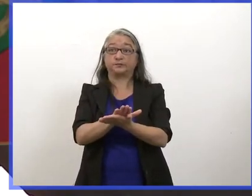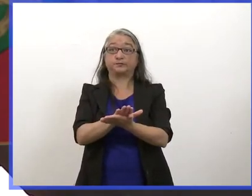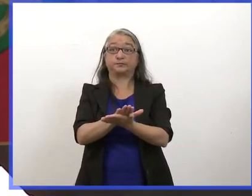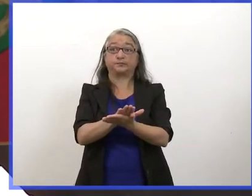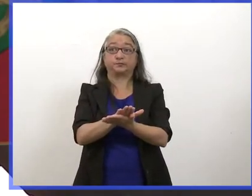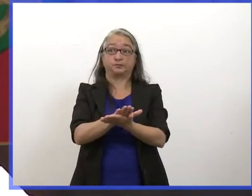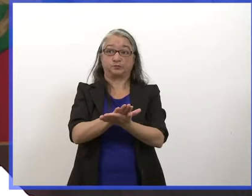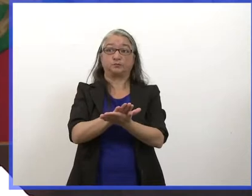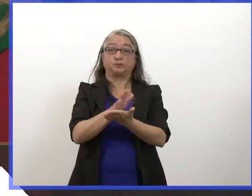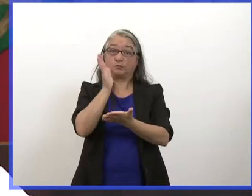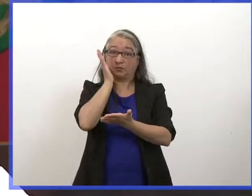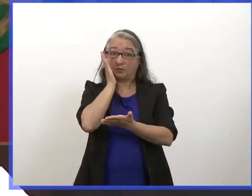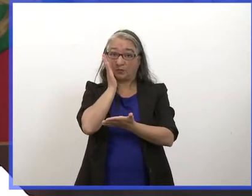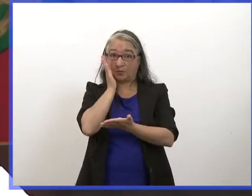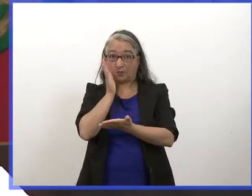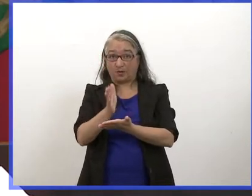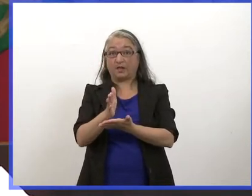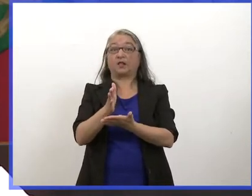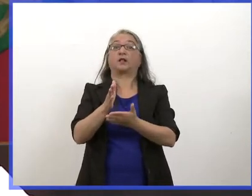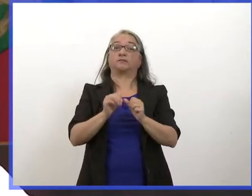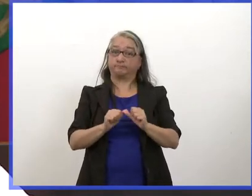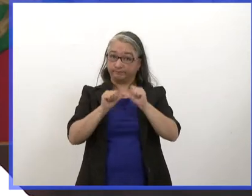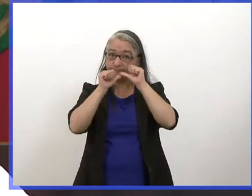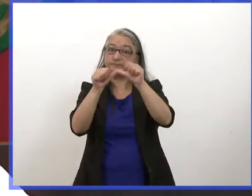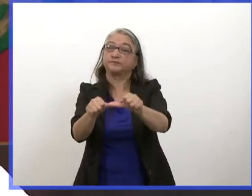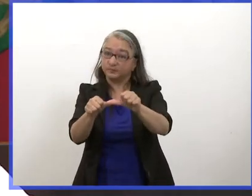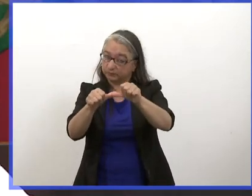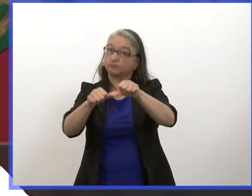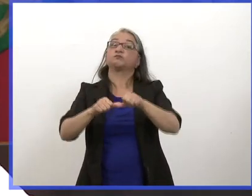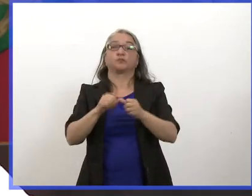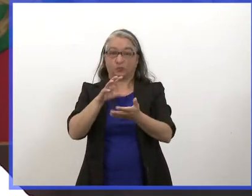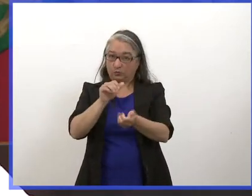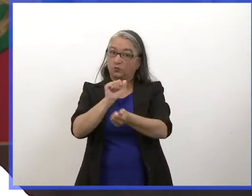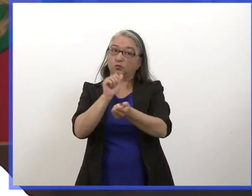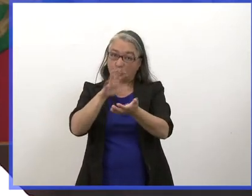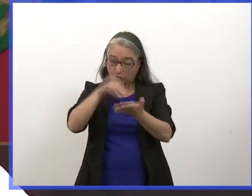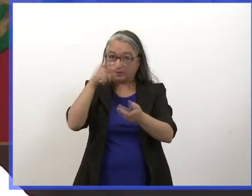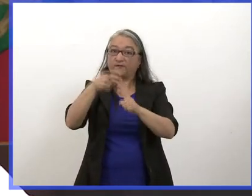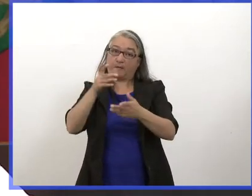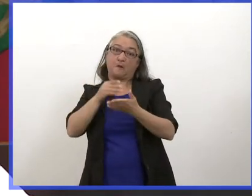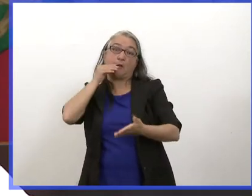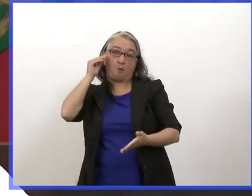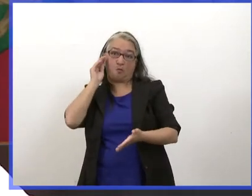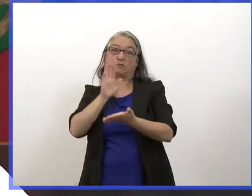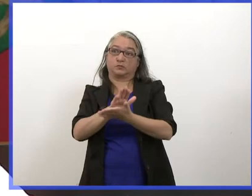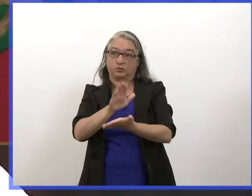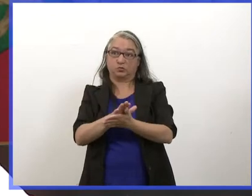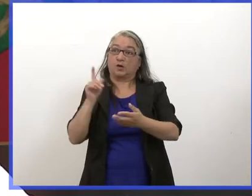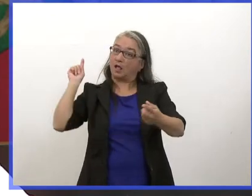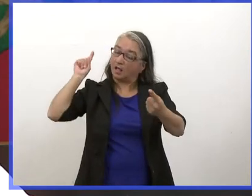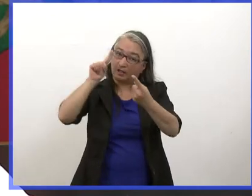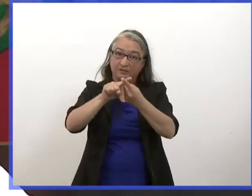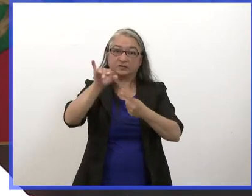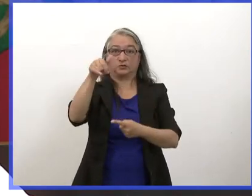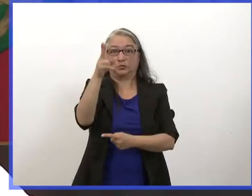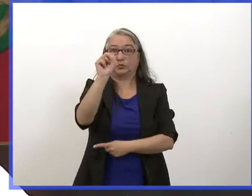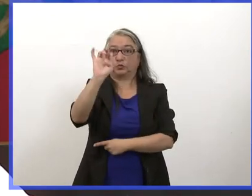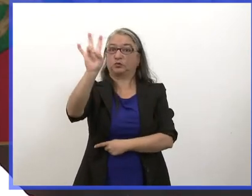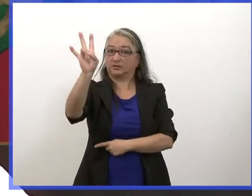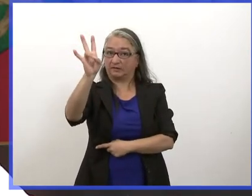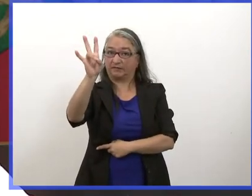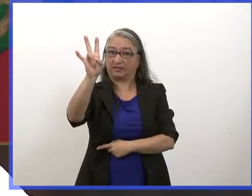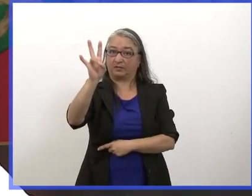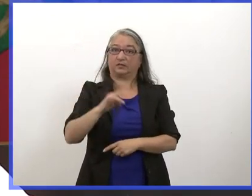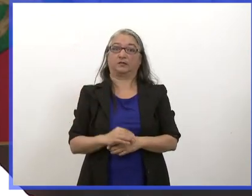will continue in remote learning until the week of the 7th at the earliest.